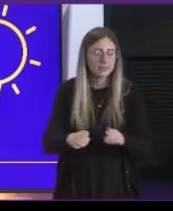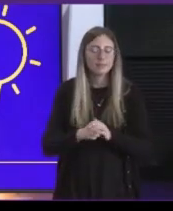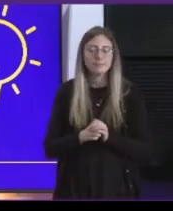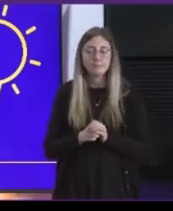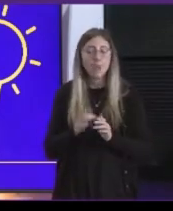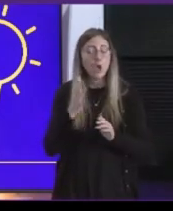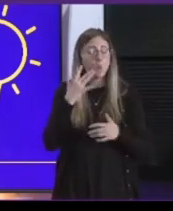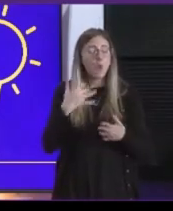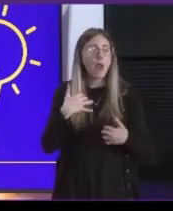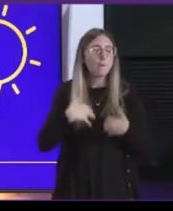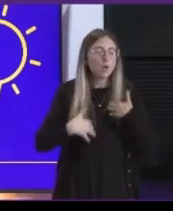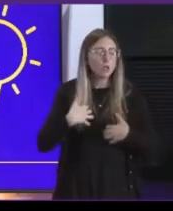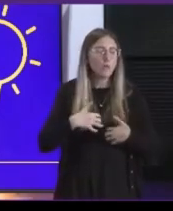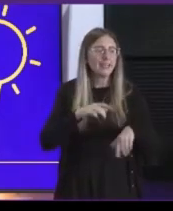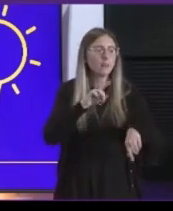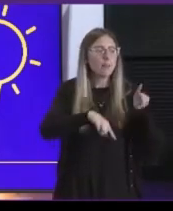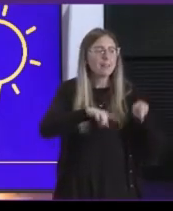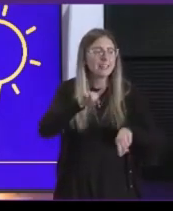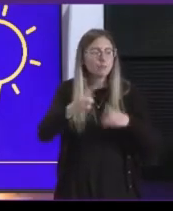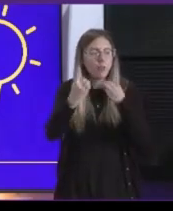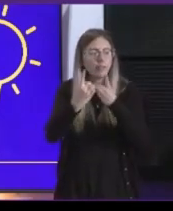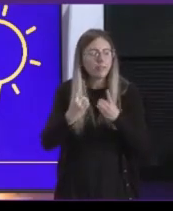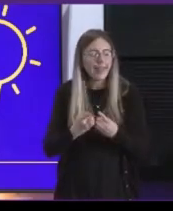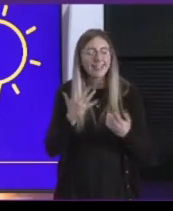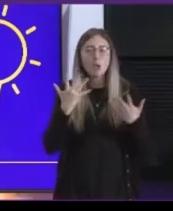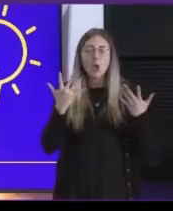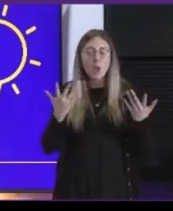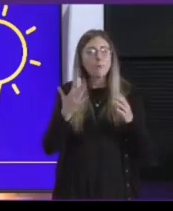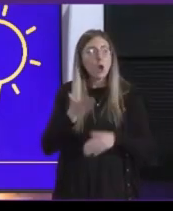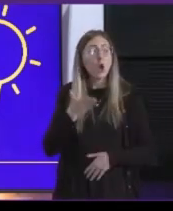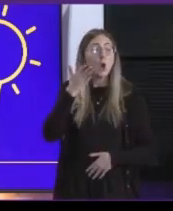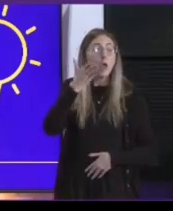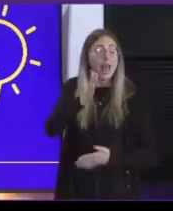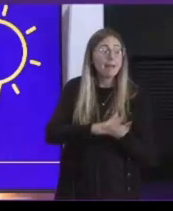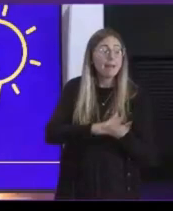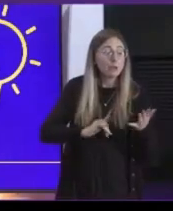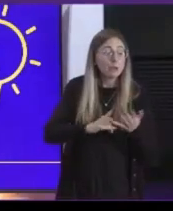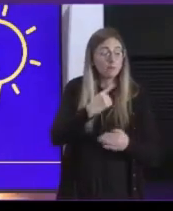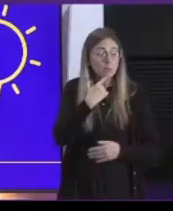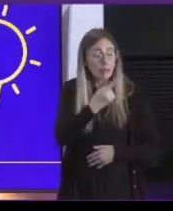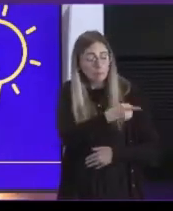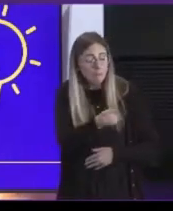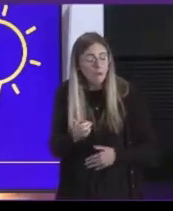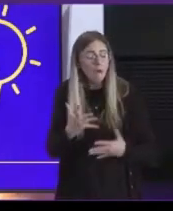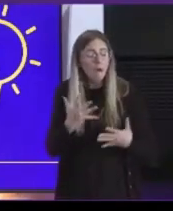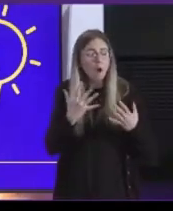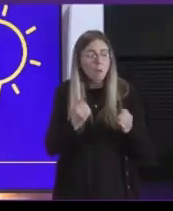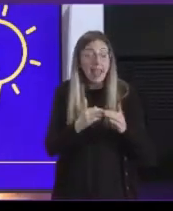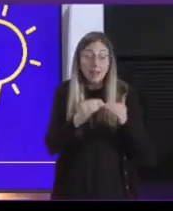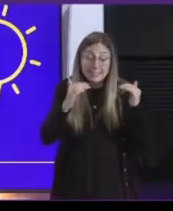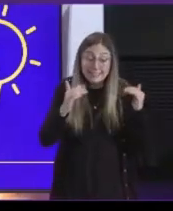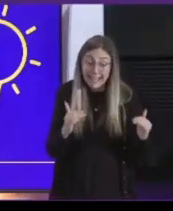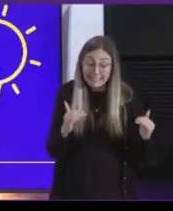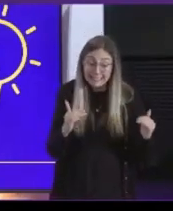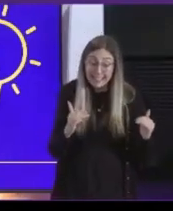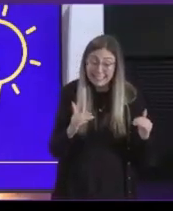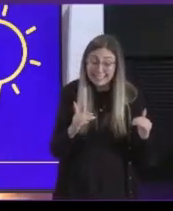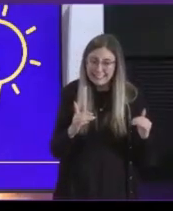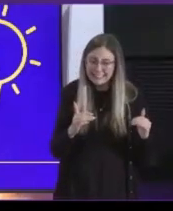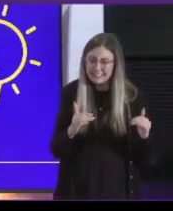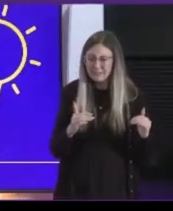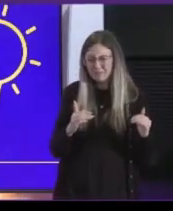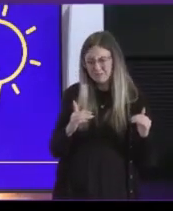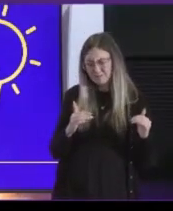People are motivated by different things, but oftentimes when you go to someone who works at Microsoft and you say, we have a standard, they're not